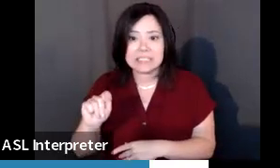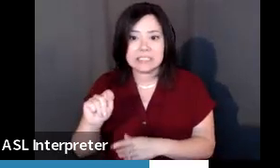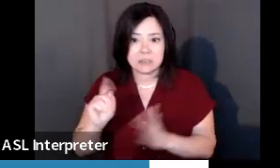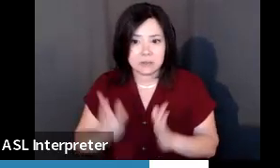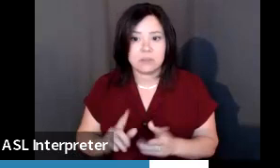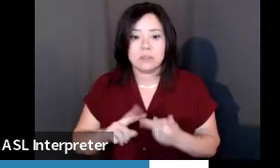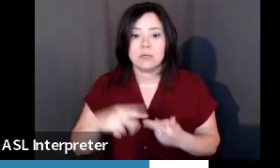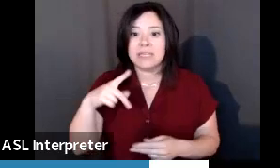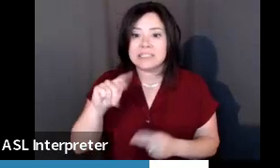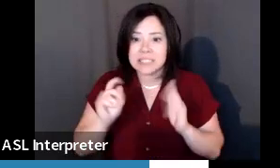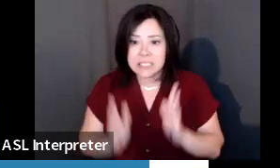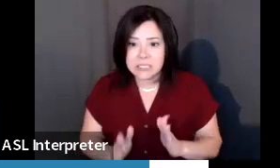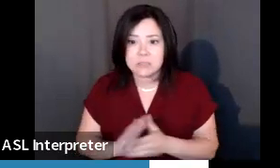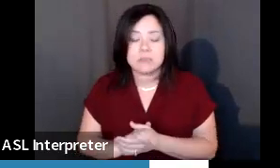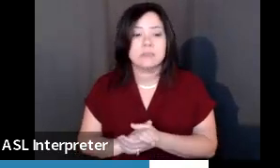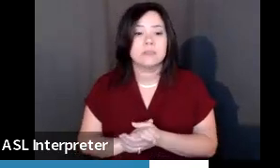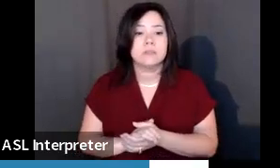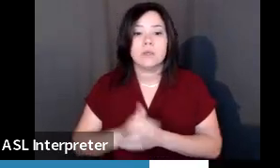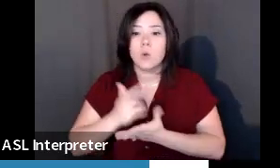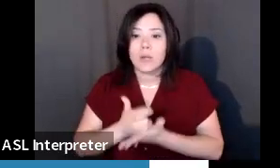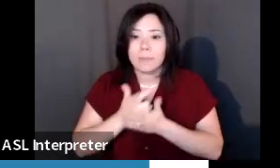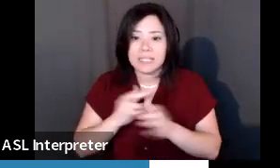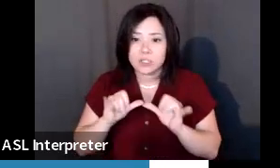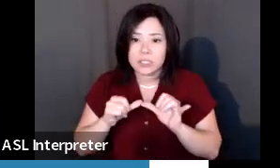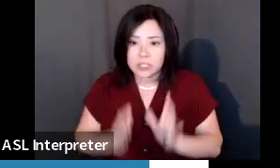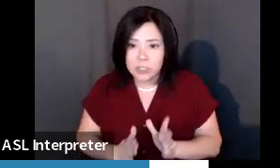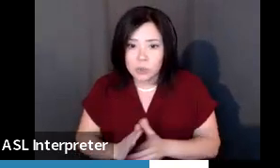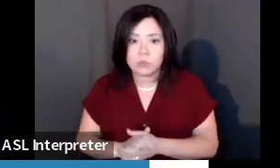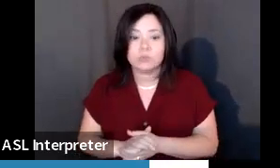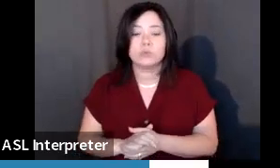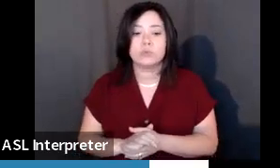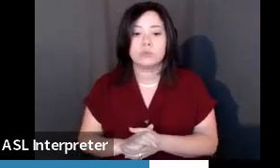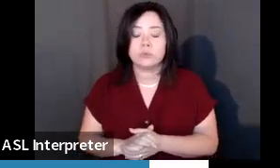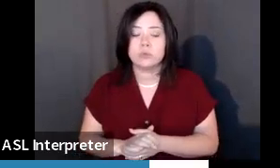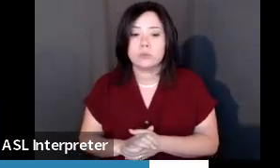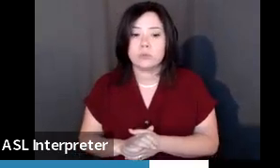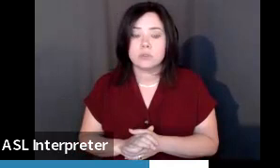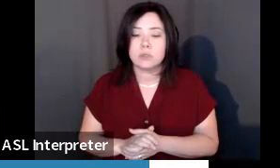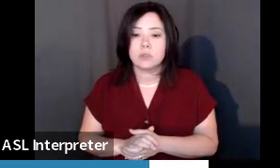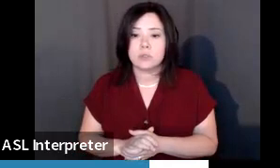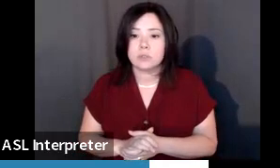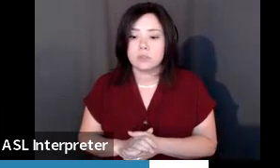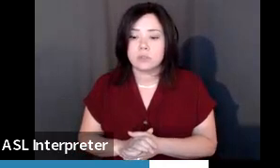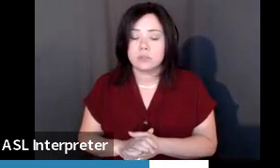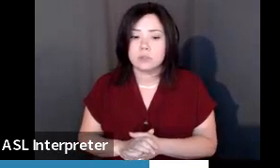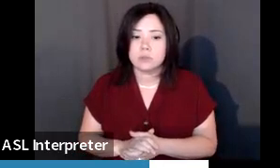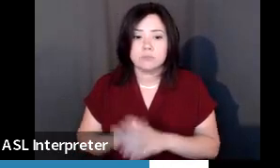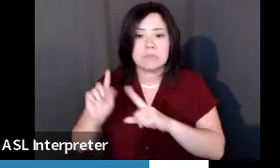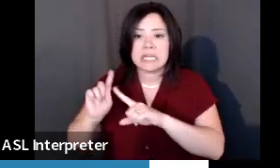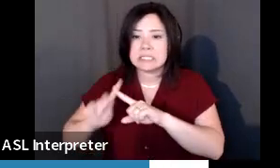physical therapists, rehabilitation engineers, and then